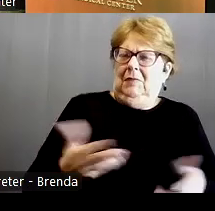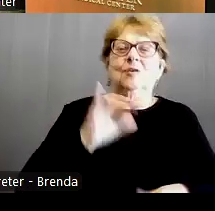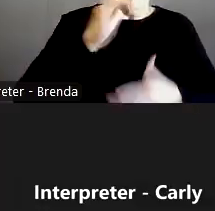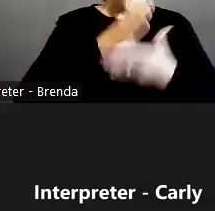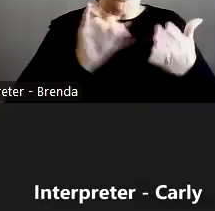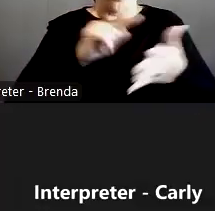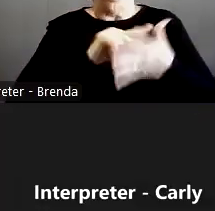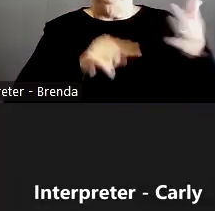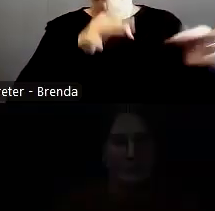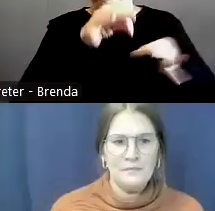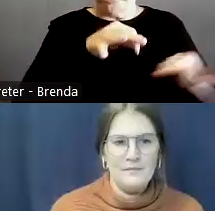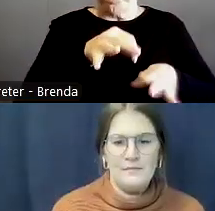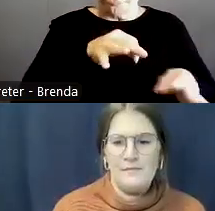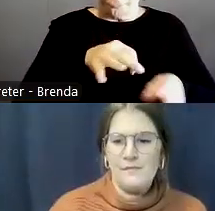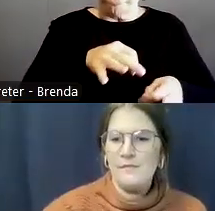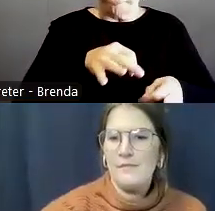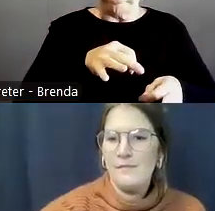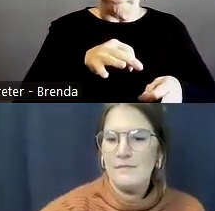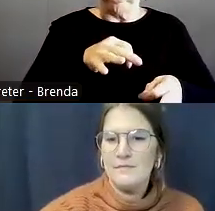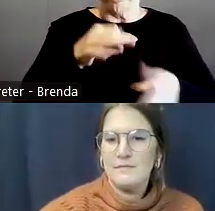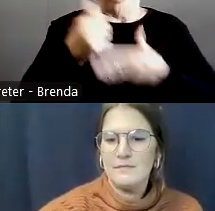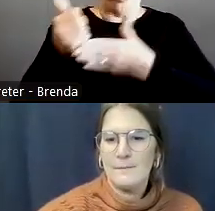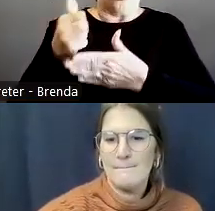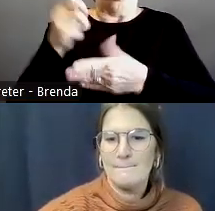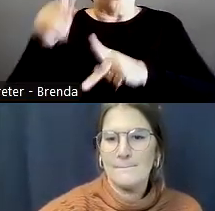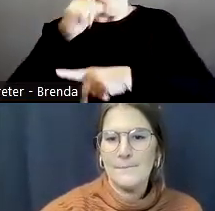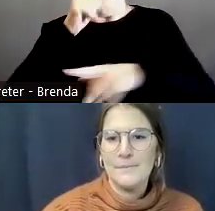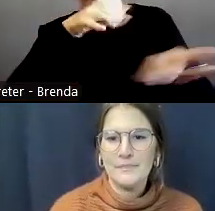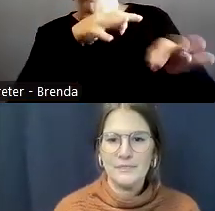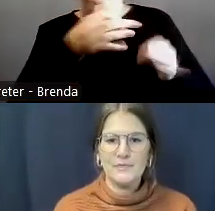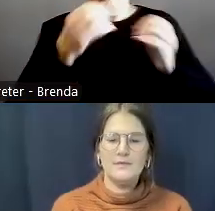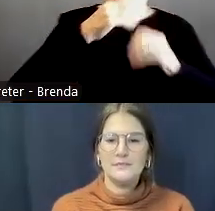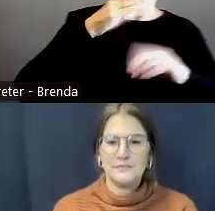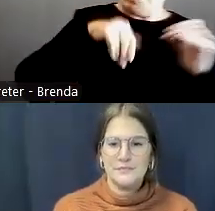me soothe the explainer more than benefit the explainee.